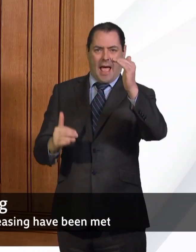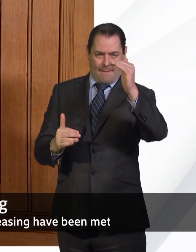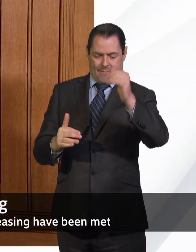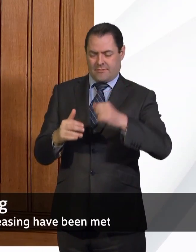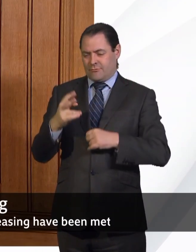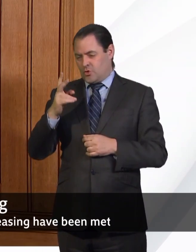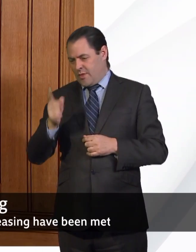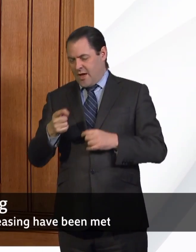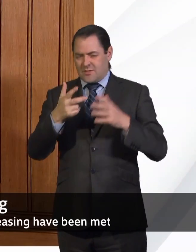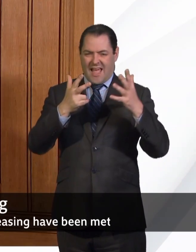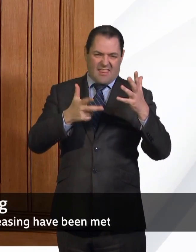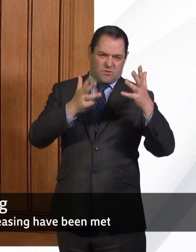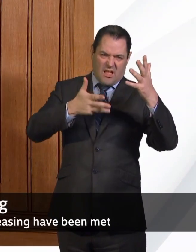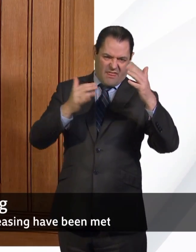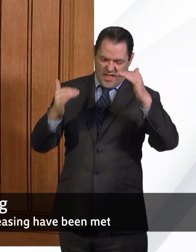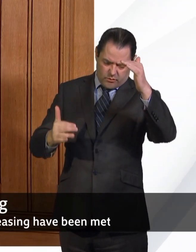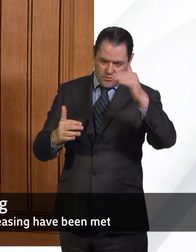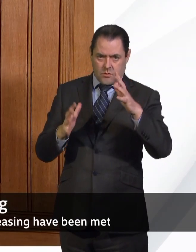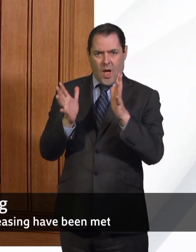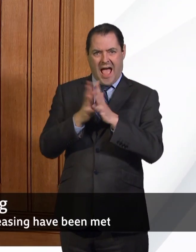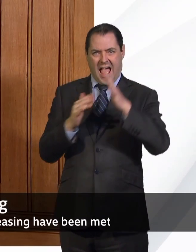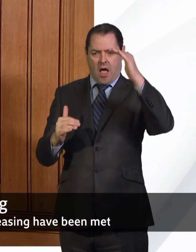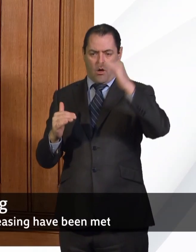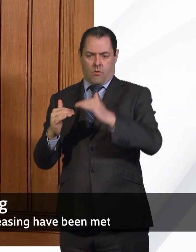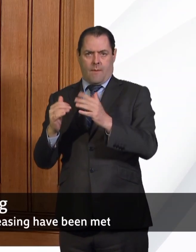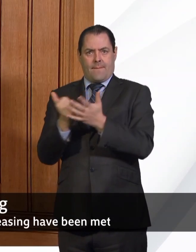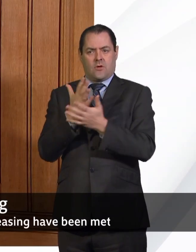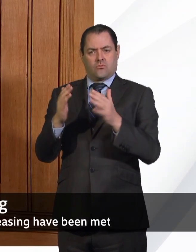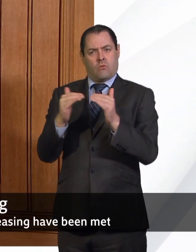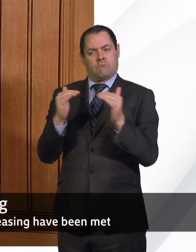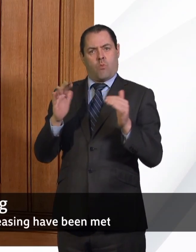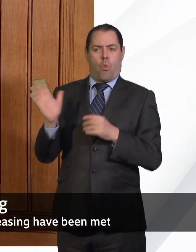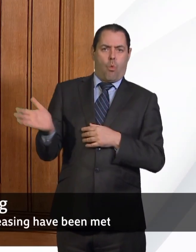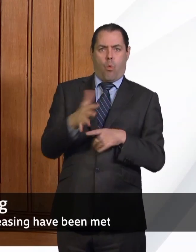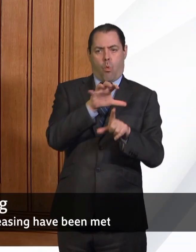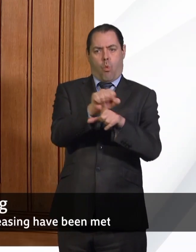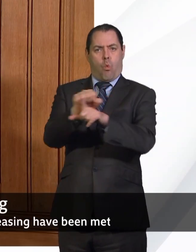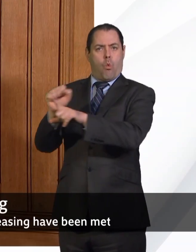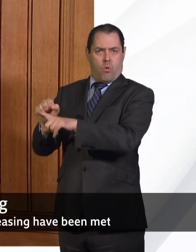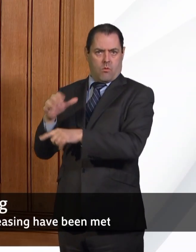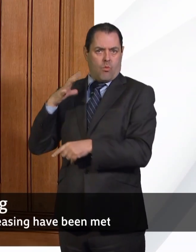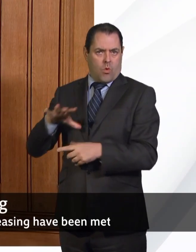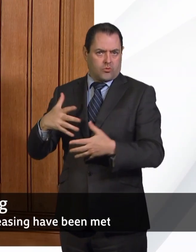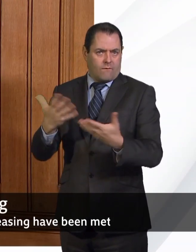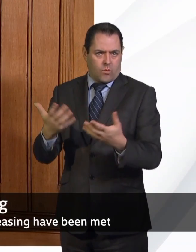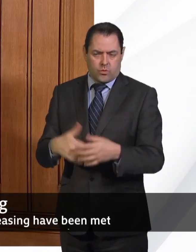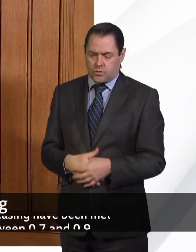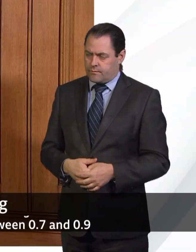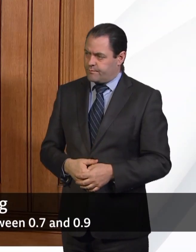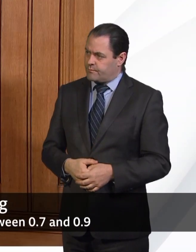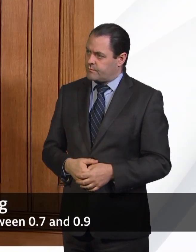big challenge is to make sure that that gap closes, and you end up picking up more and more and more of the cases that are out